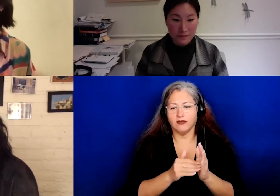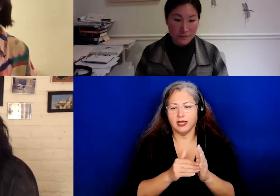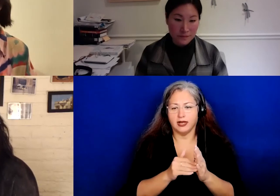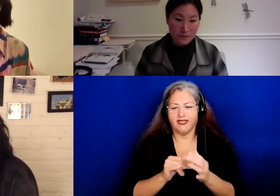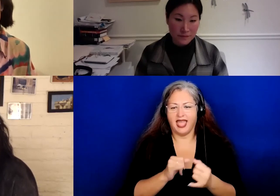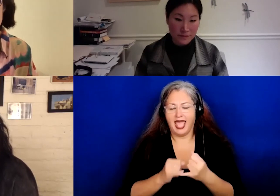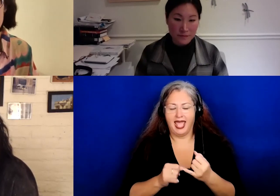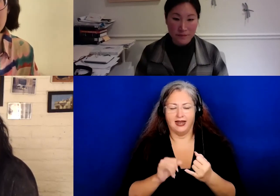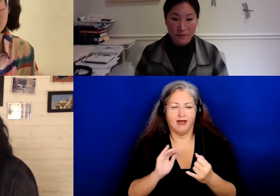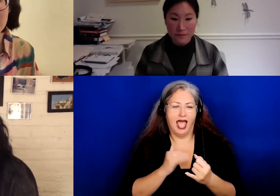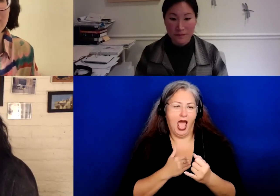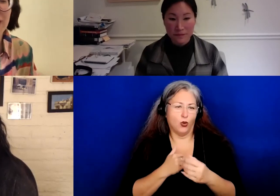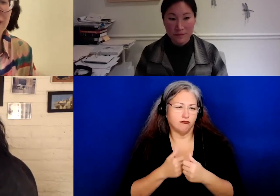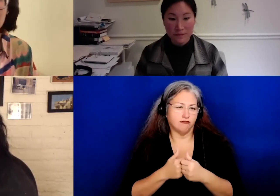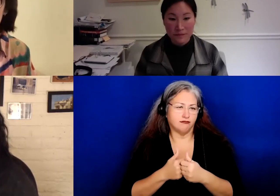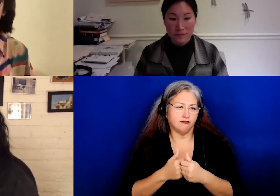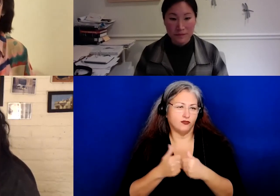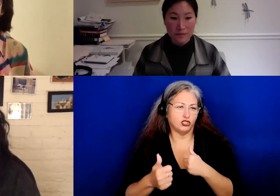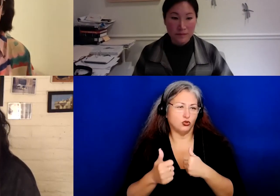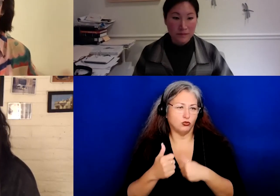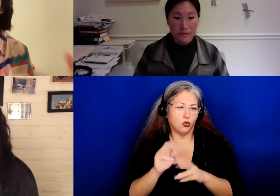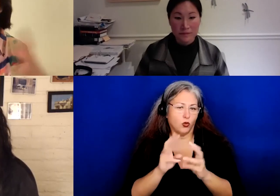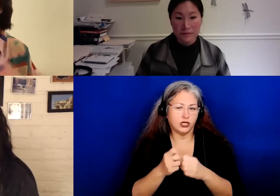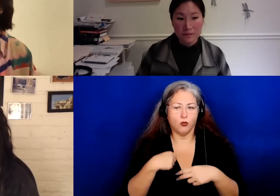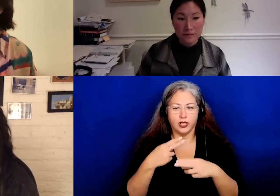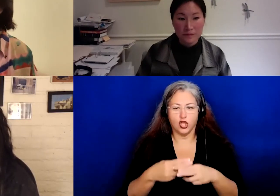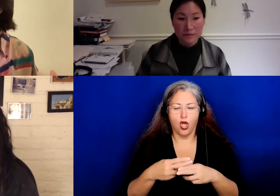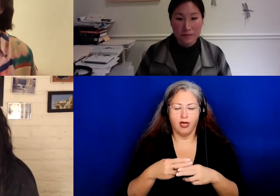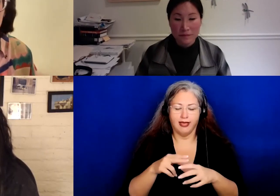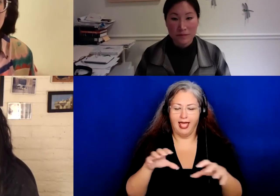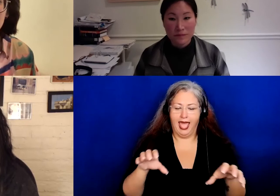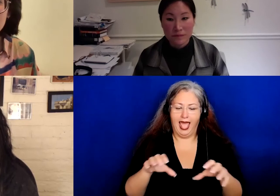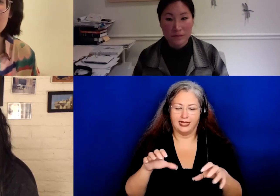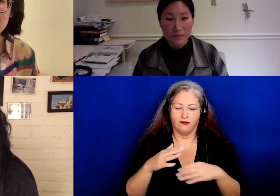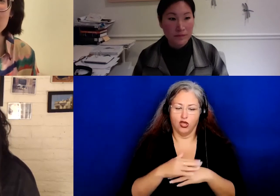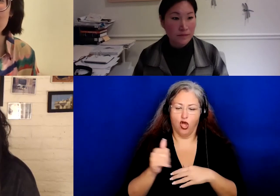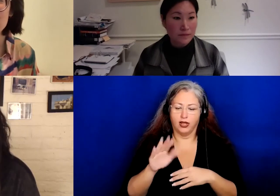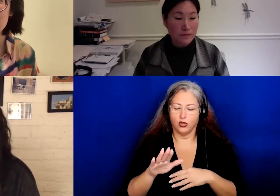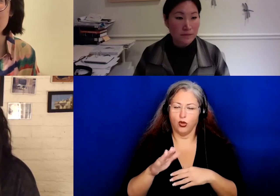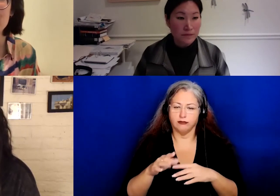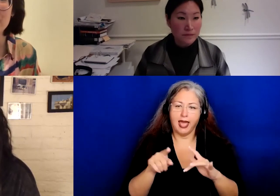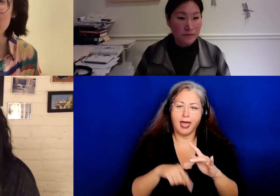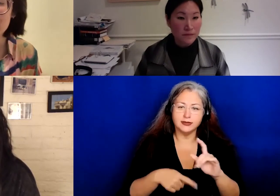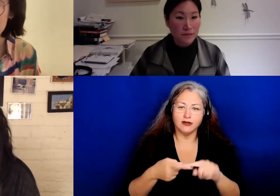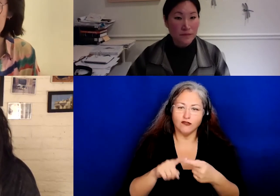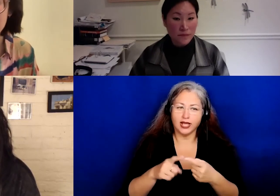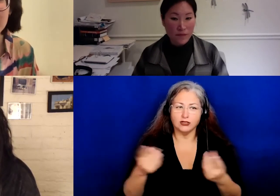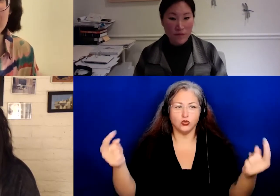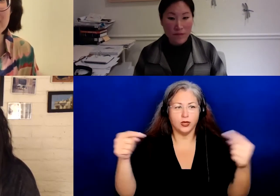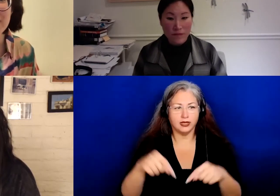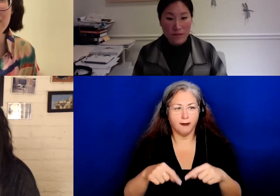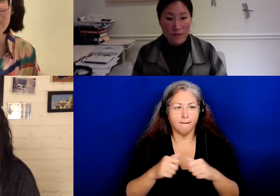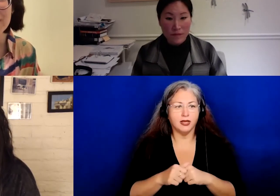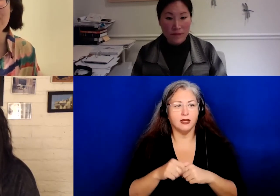our virtual workshop events, and kind of call it this act of calling absent friends into our space, although there are a lot of